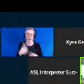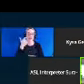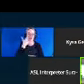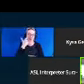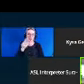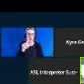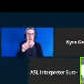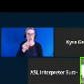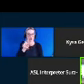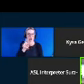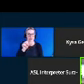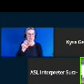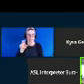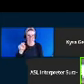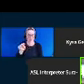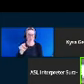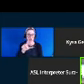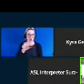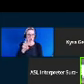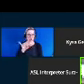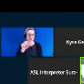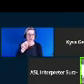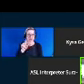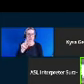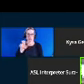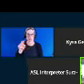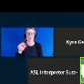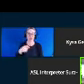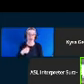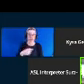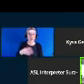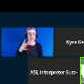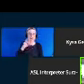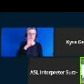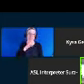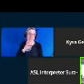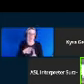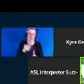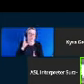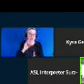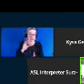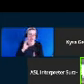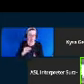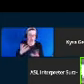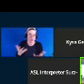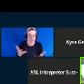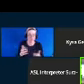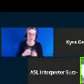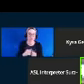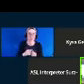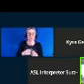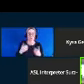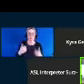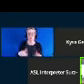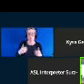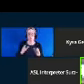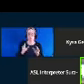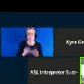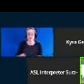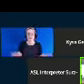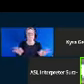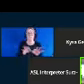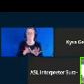So I speak from experience about the relationship and how important faith leadership is in the